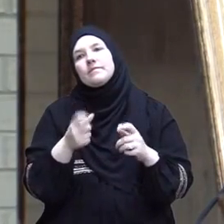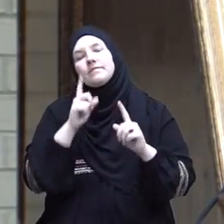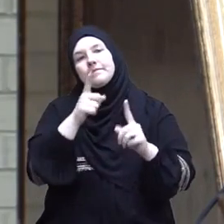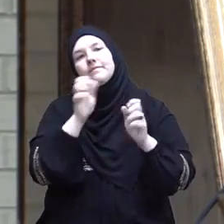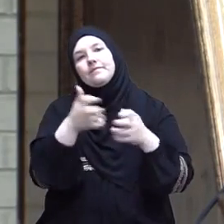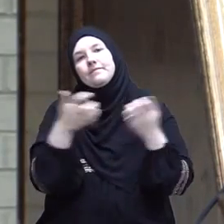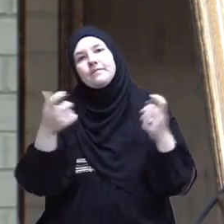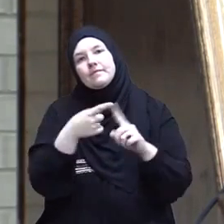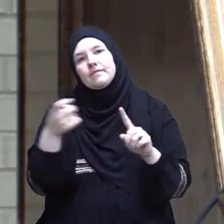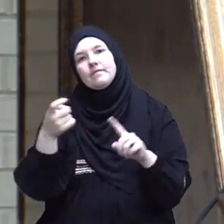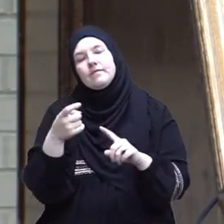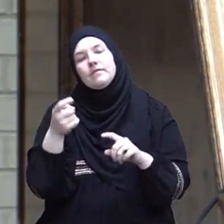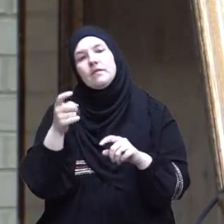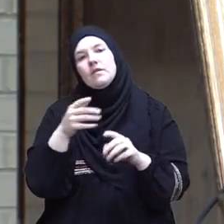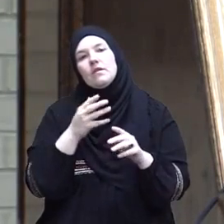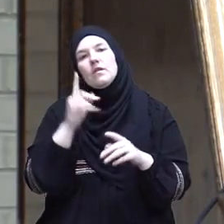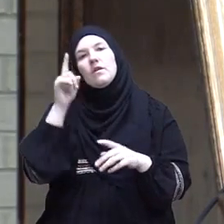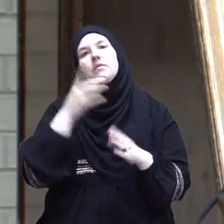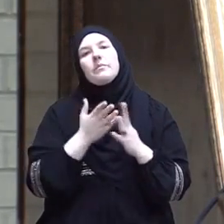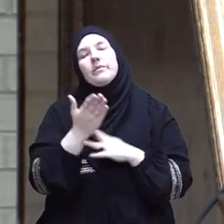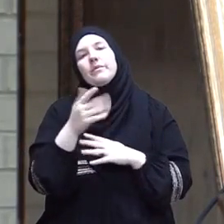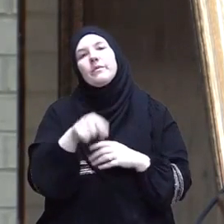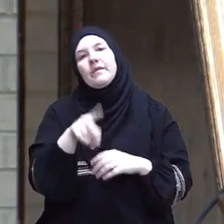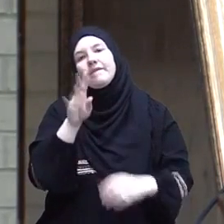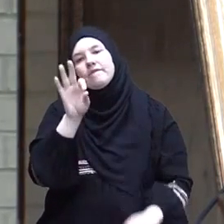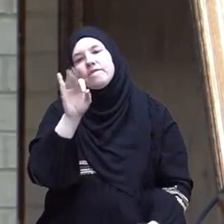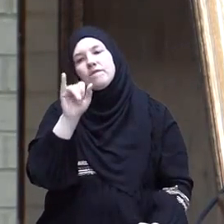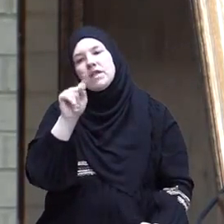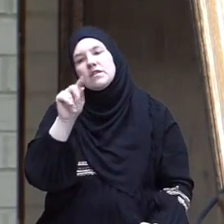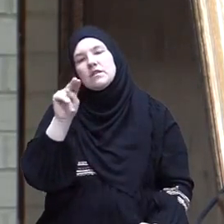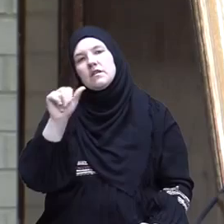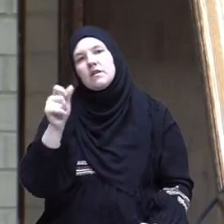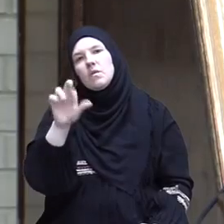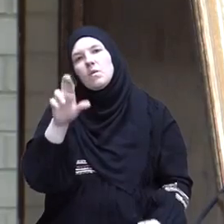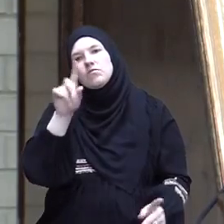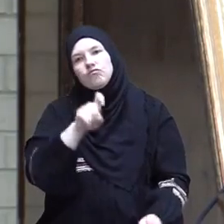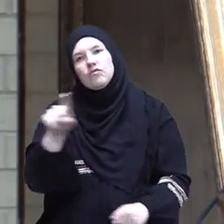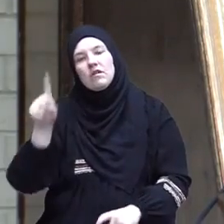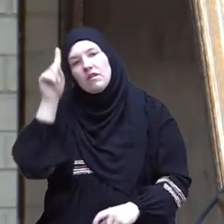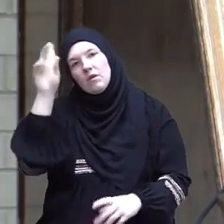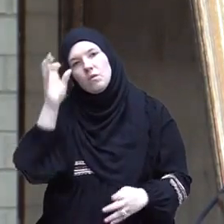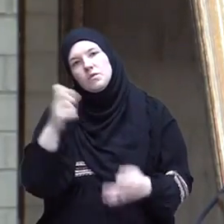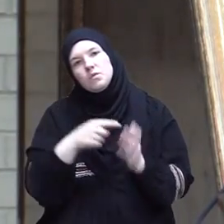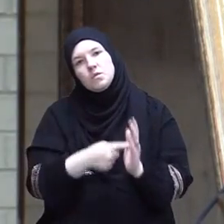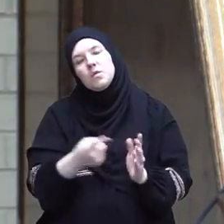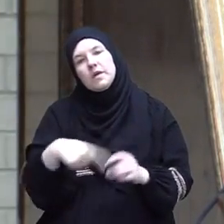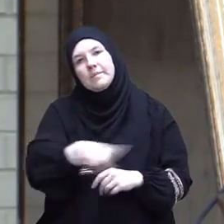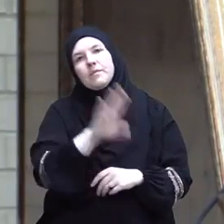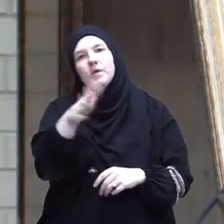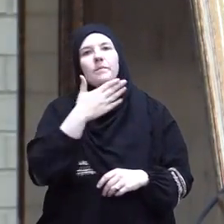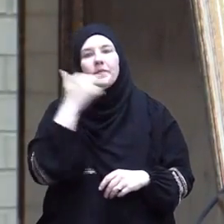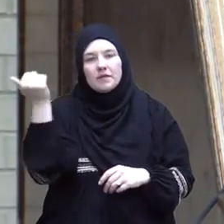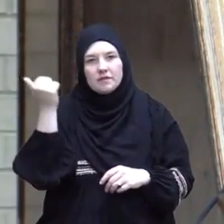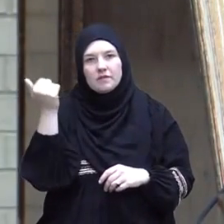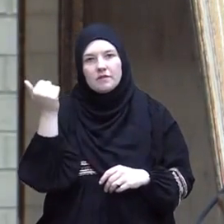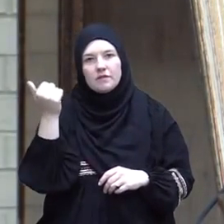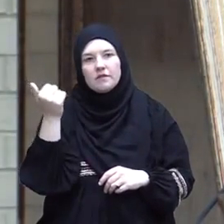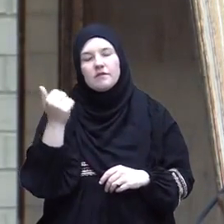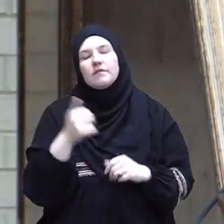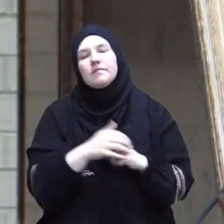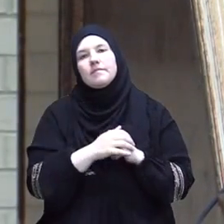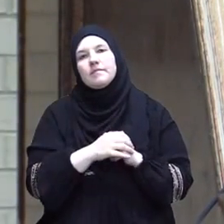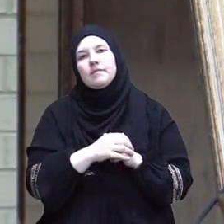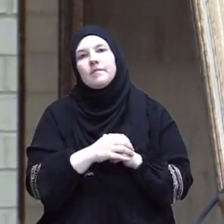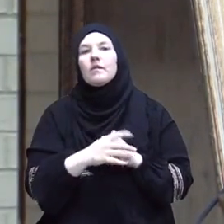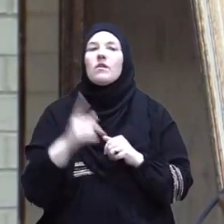when Allah puts you through fitna or trial, Allah wants you to show Him your best. When